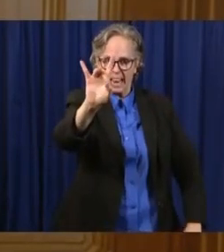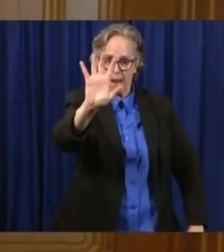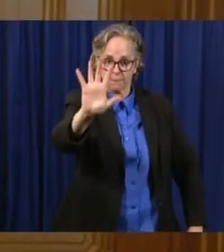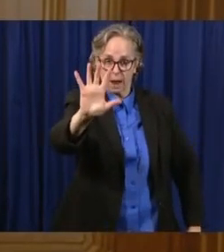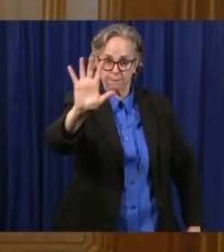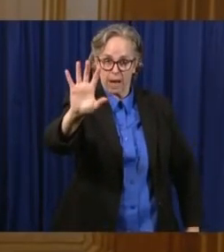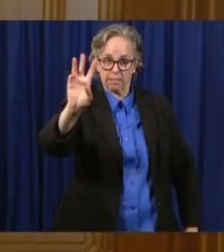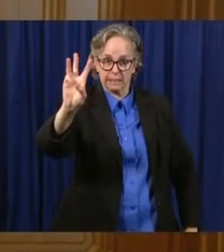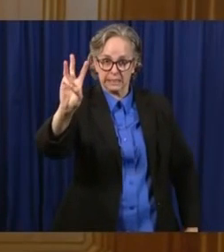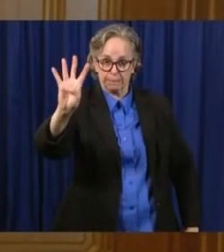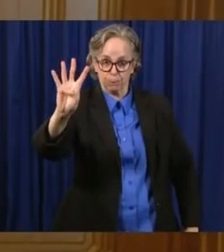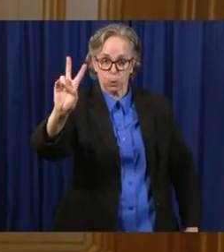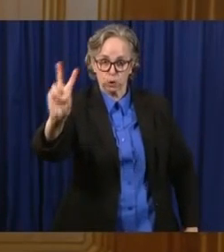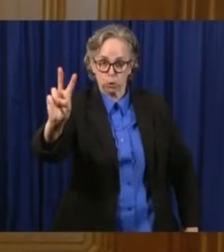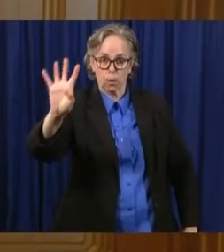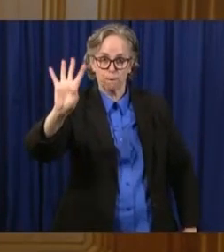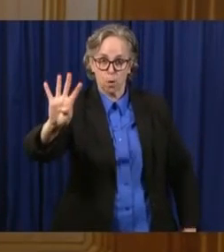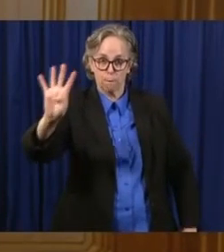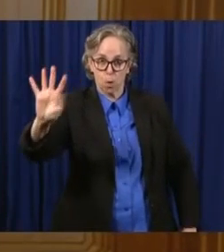855-OH-CHILD. That's